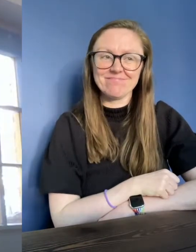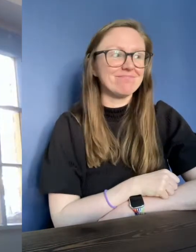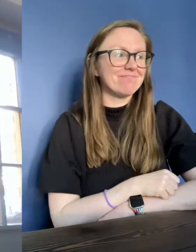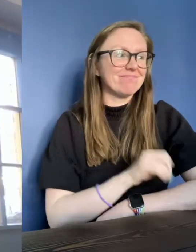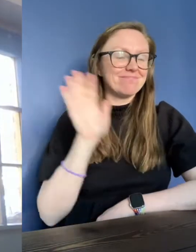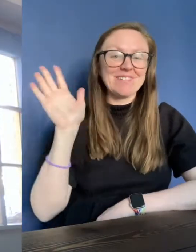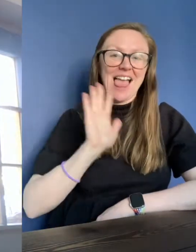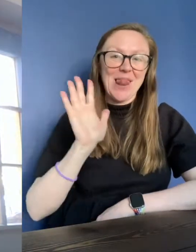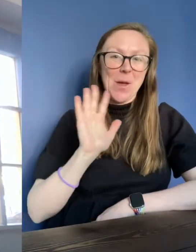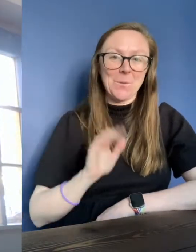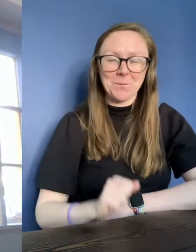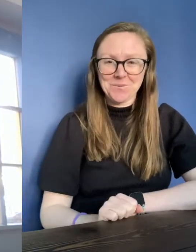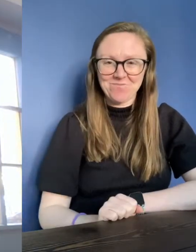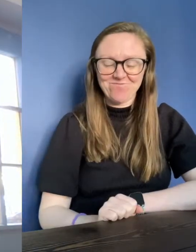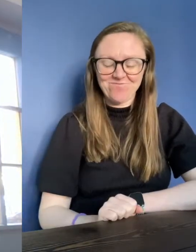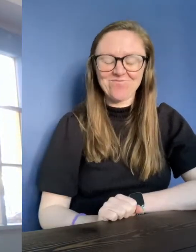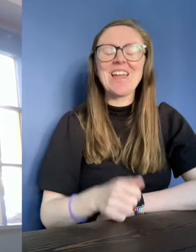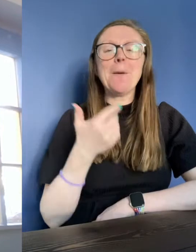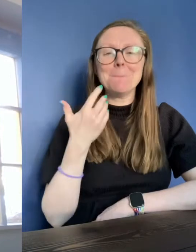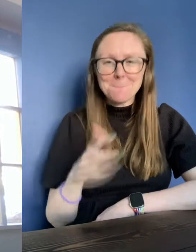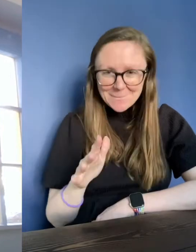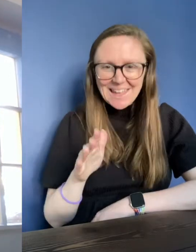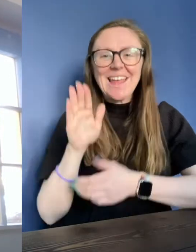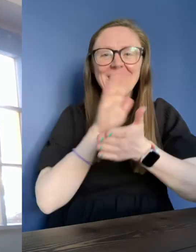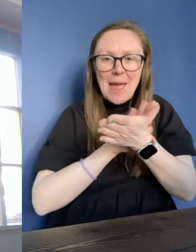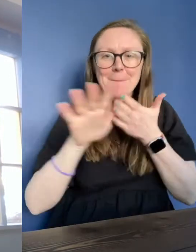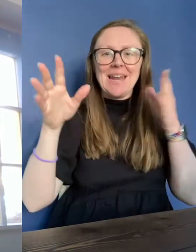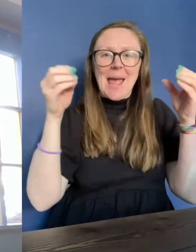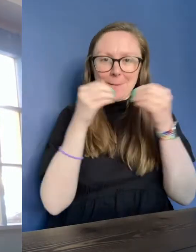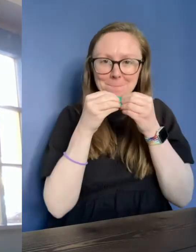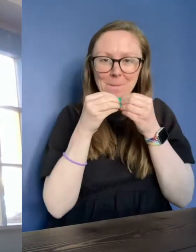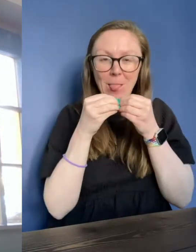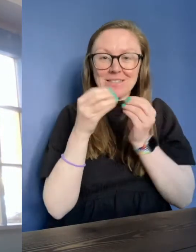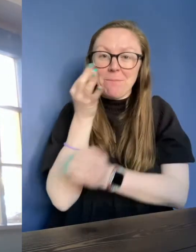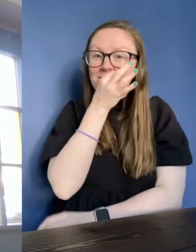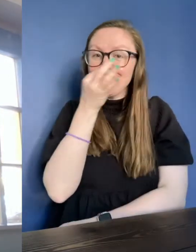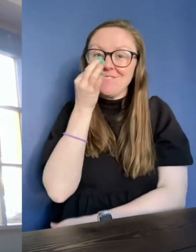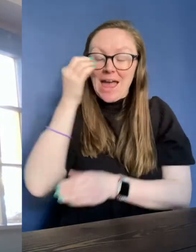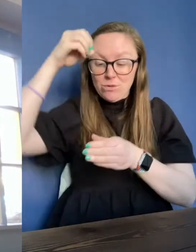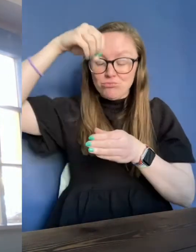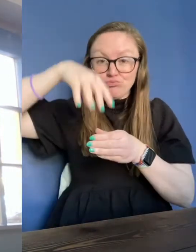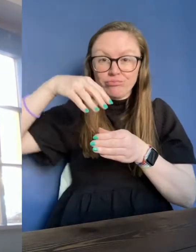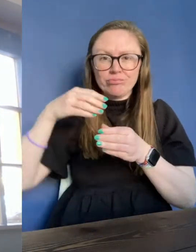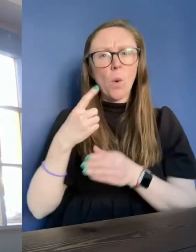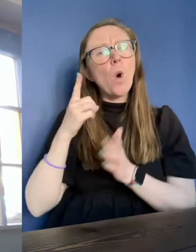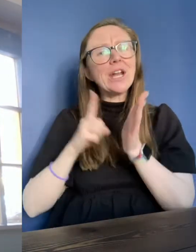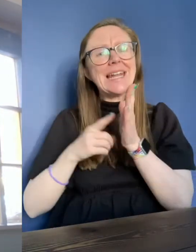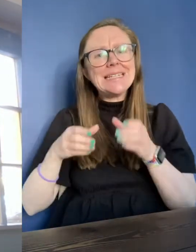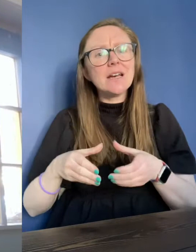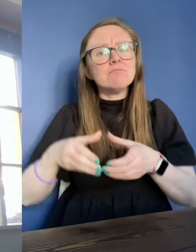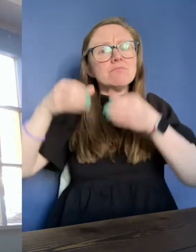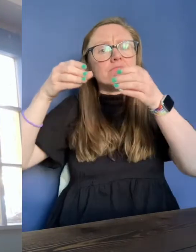Hi, I've put some Himalayan balsam flowers into a 1